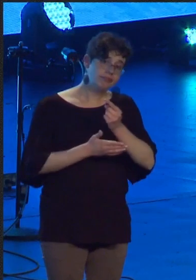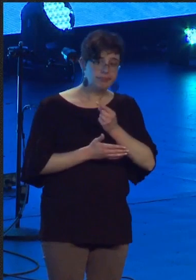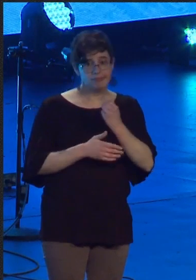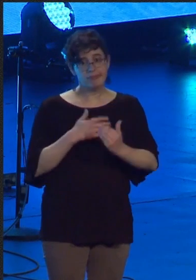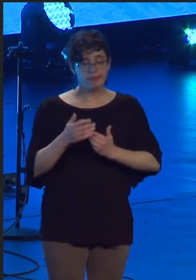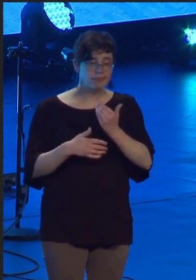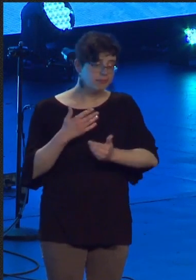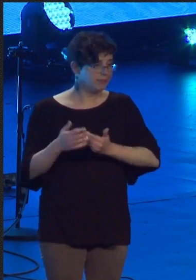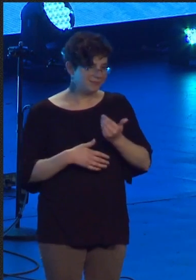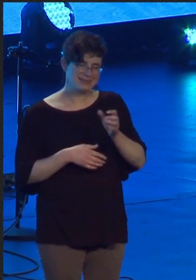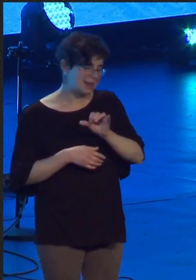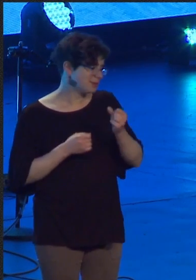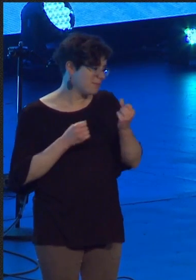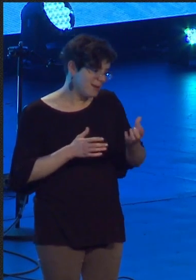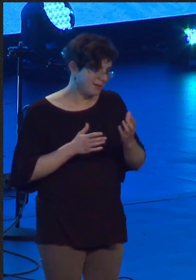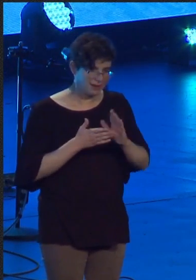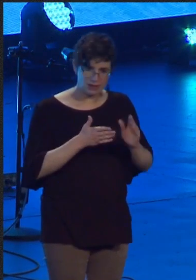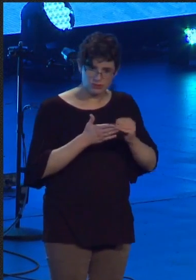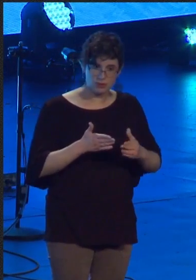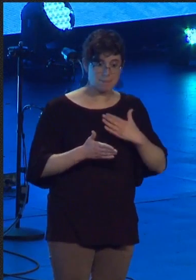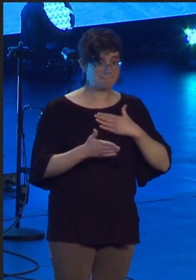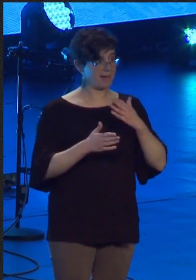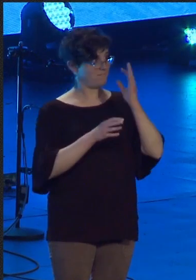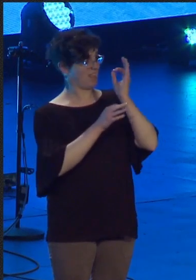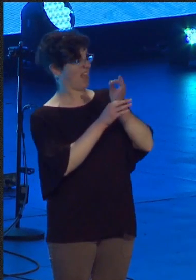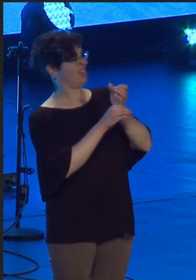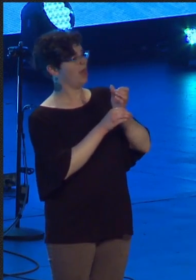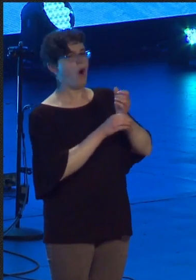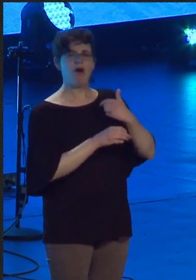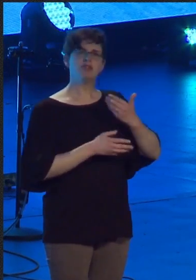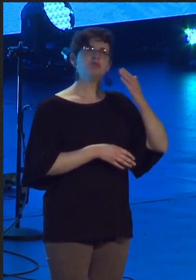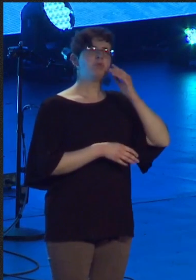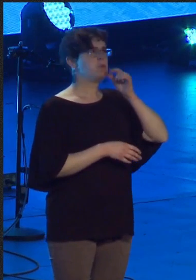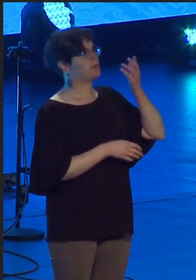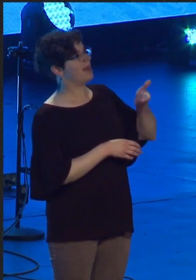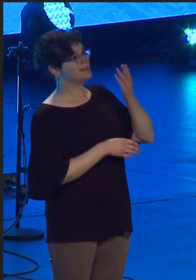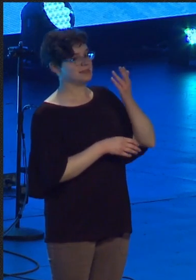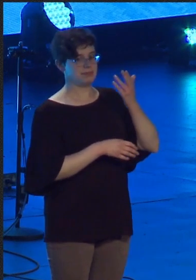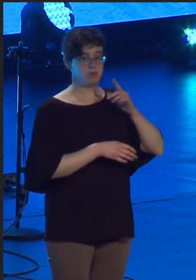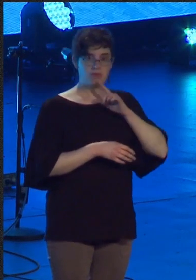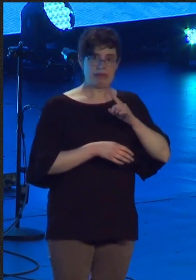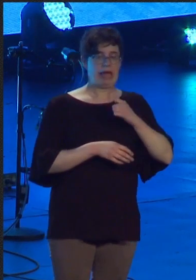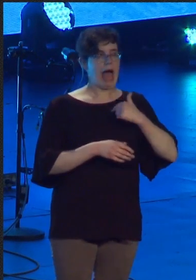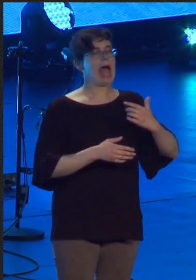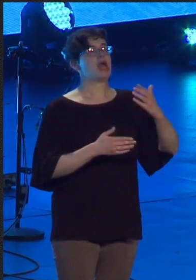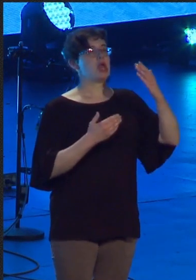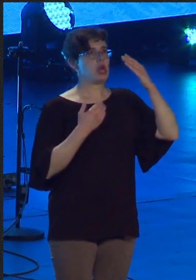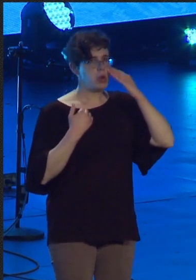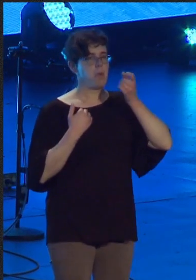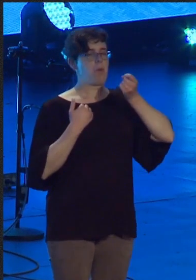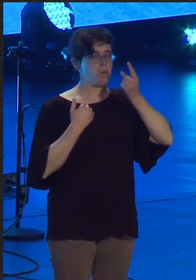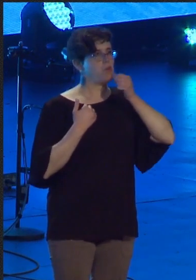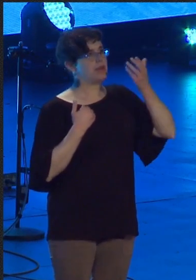as many college students do, my faith became my own. I thought I knew who God was, and obviously I have continued to open my eyes to